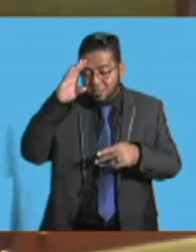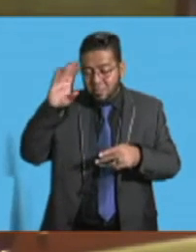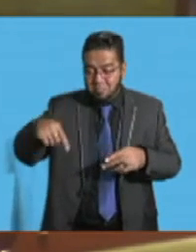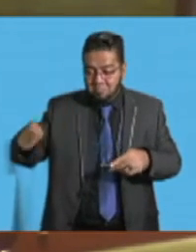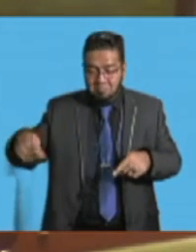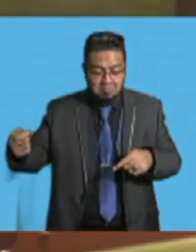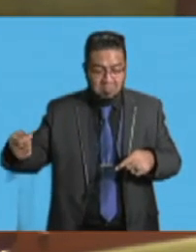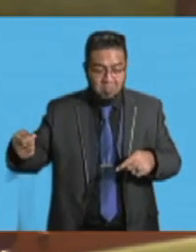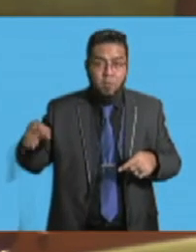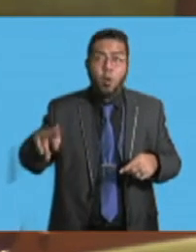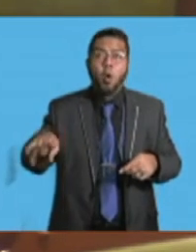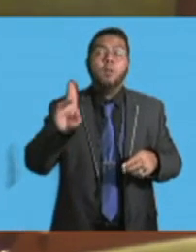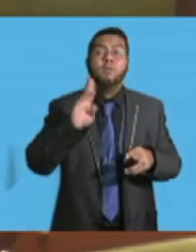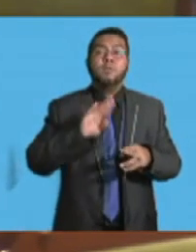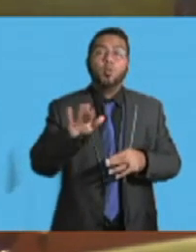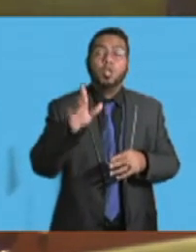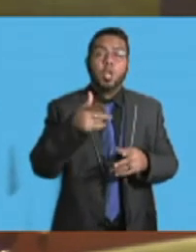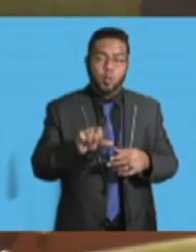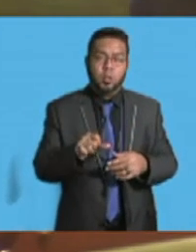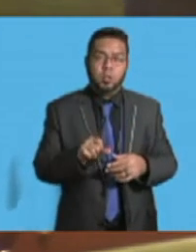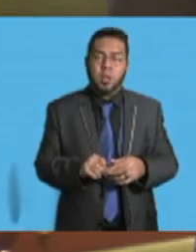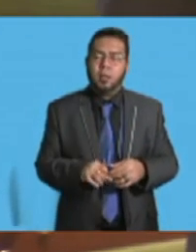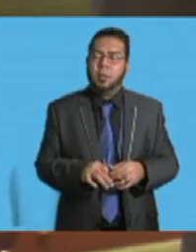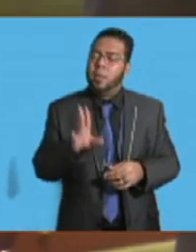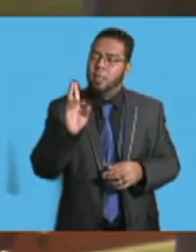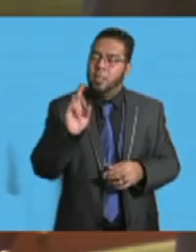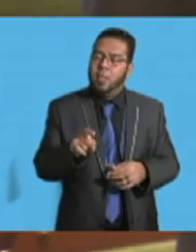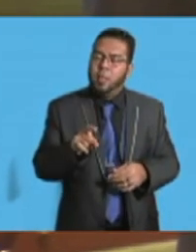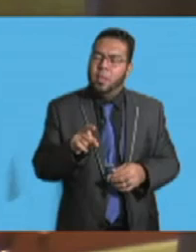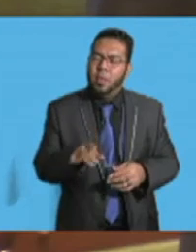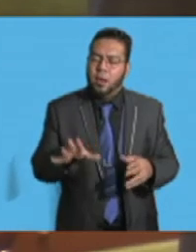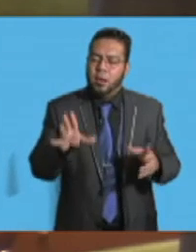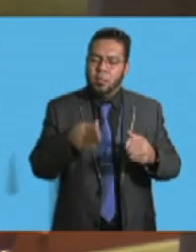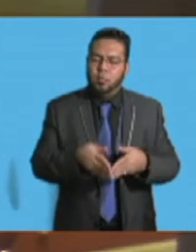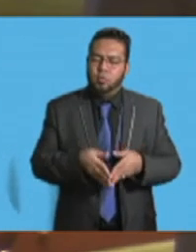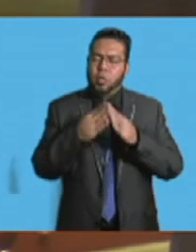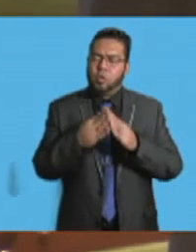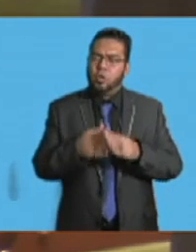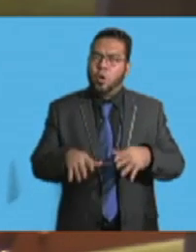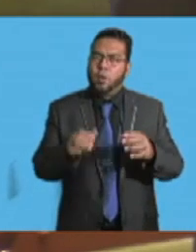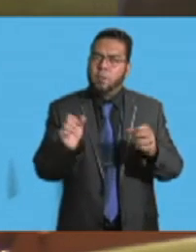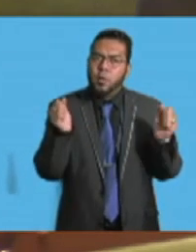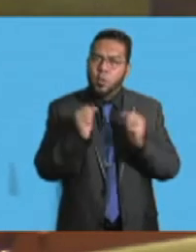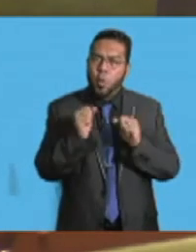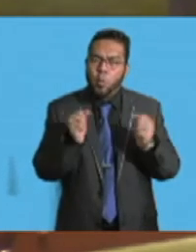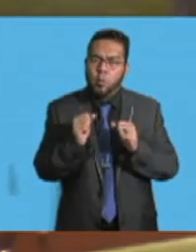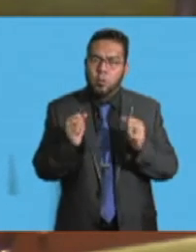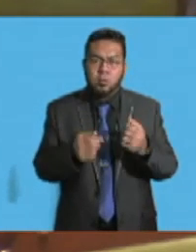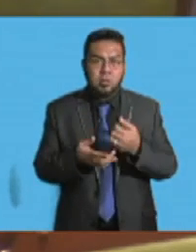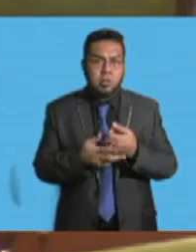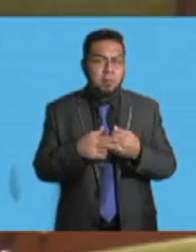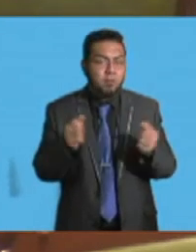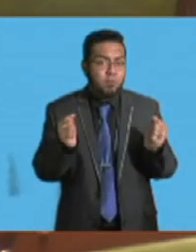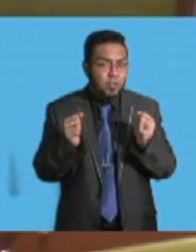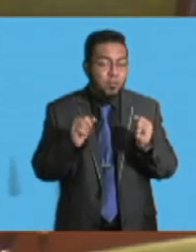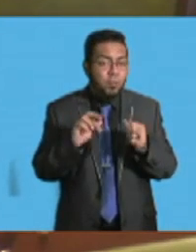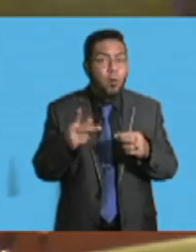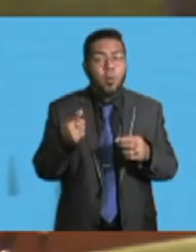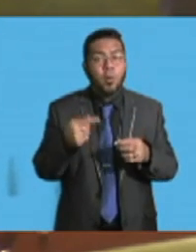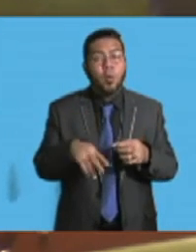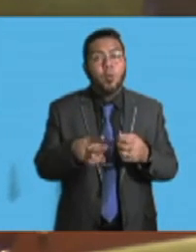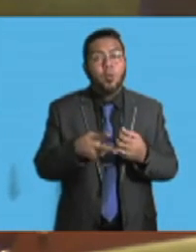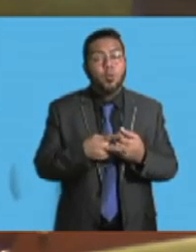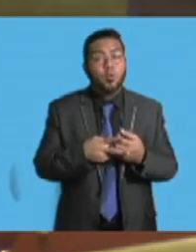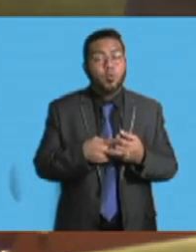for future use. Madam Speaker, construction of cold storage facilities for farm produce such as fruits, vegetables, and root crops would